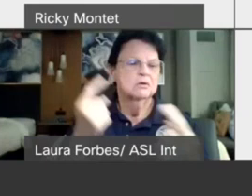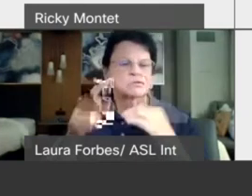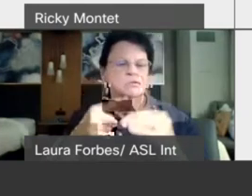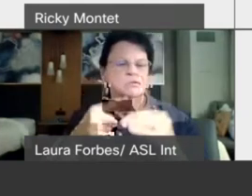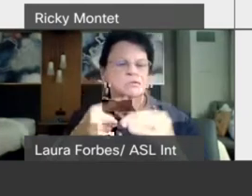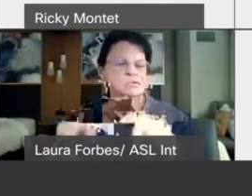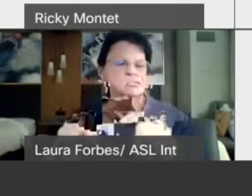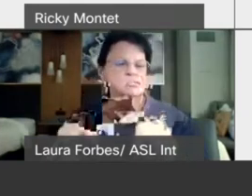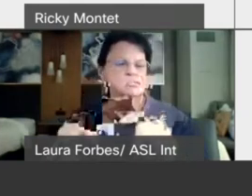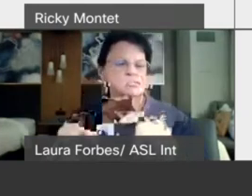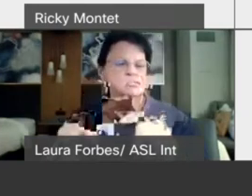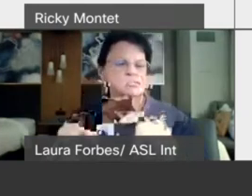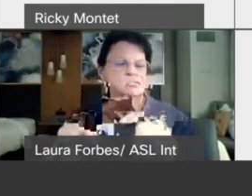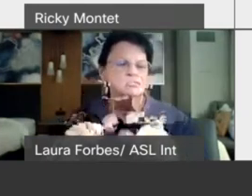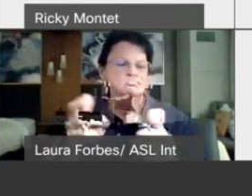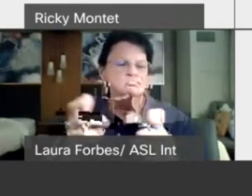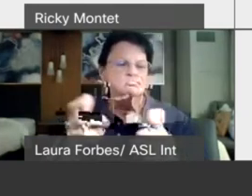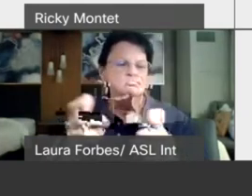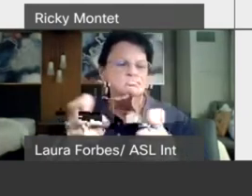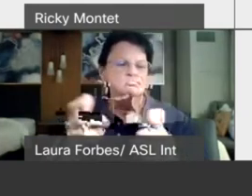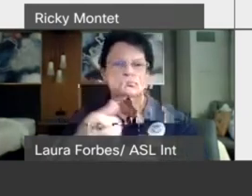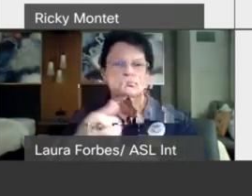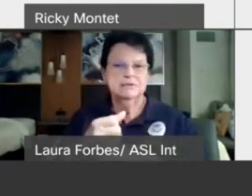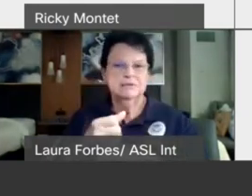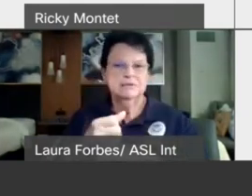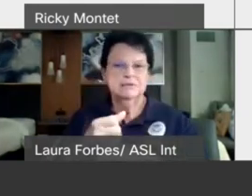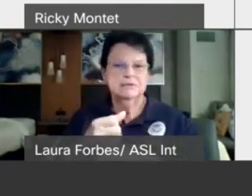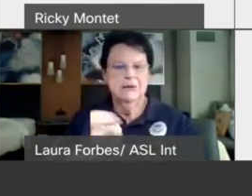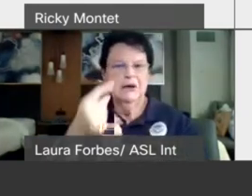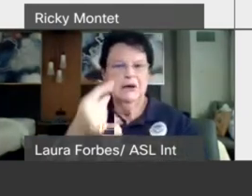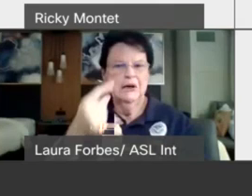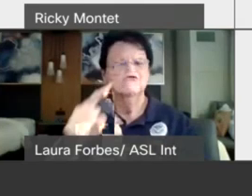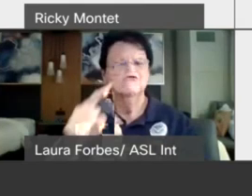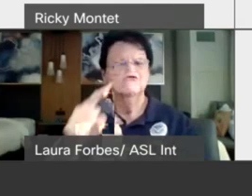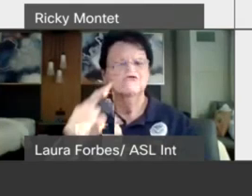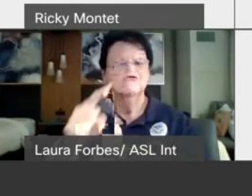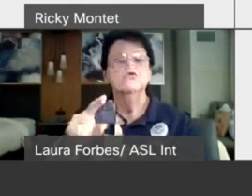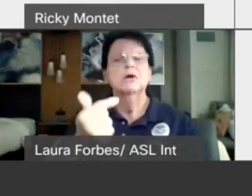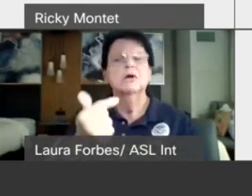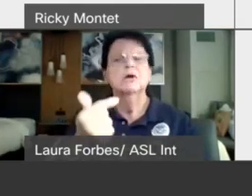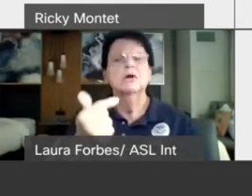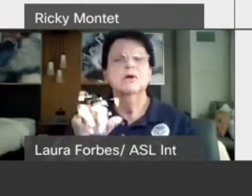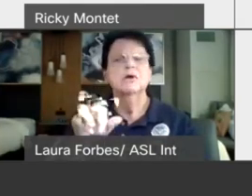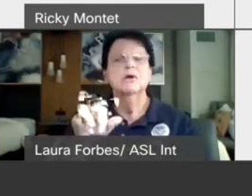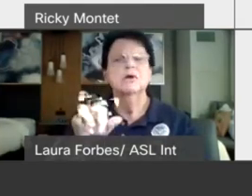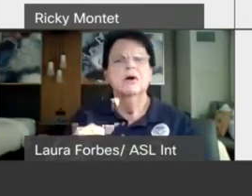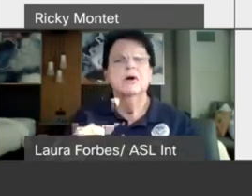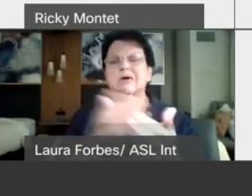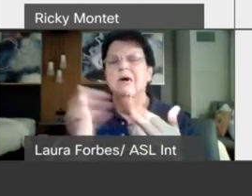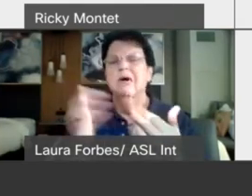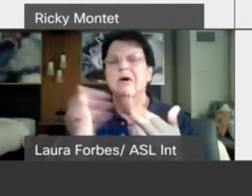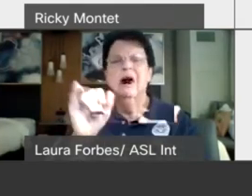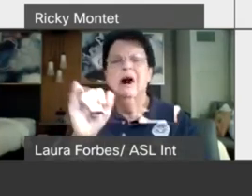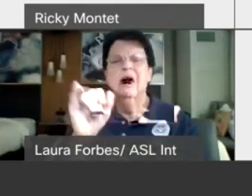ability to receive a reimbursement for a generator, whether you have insurance or